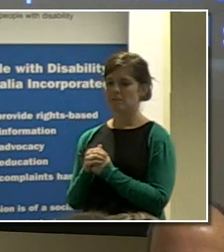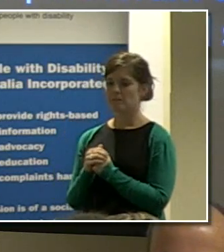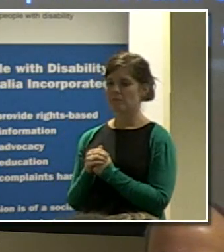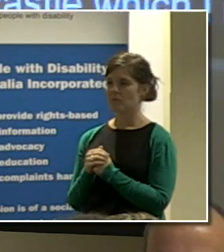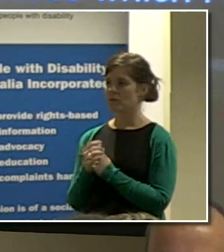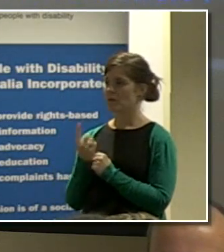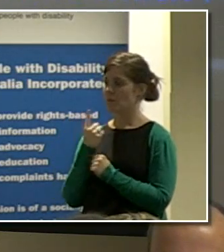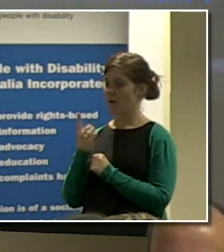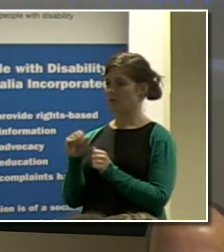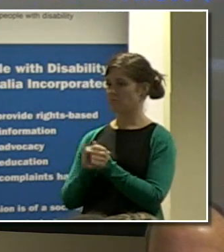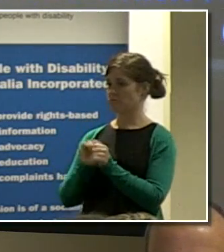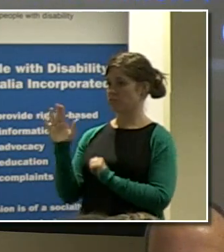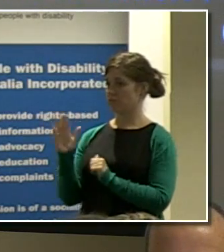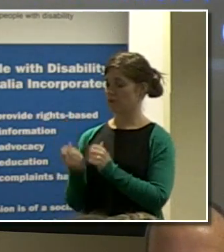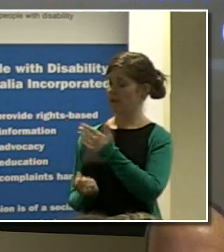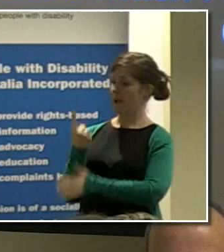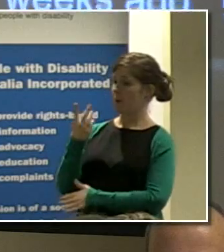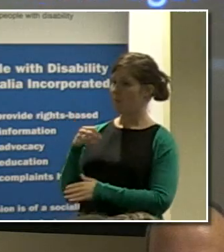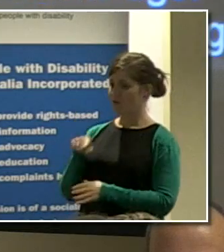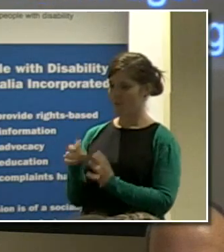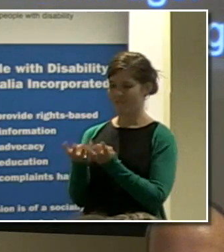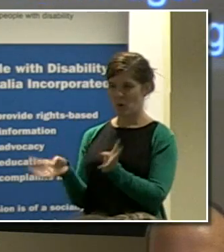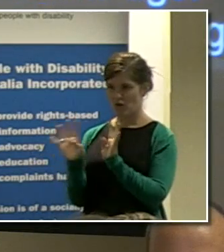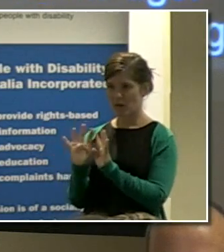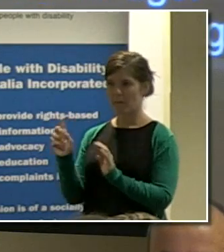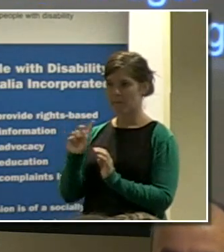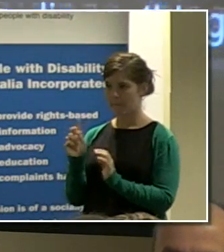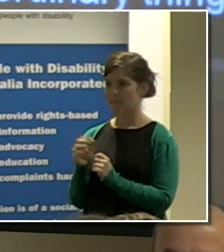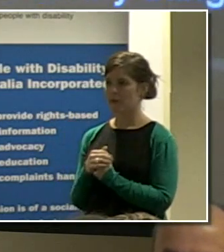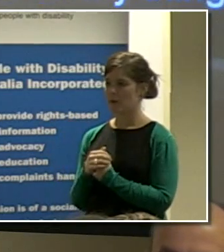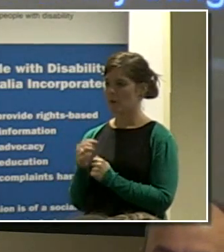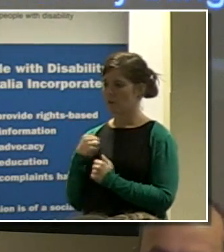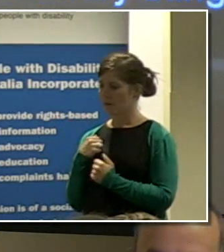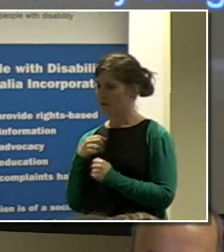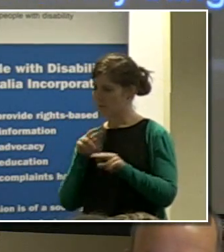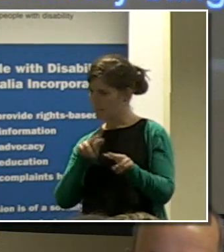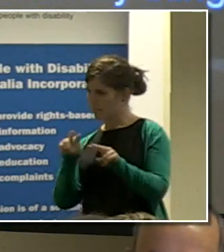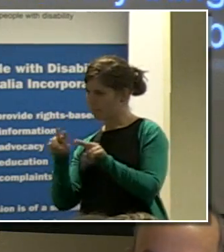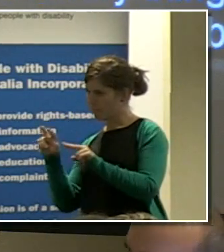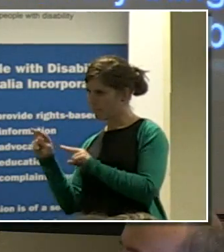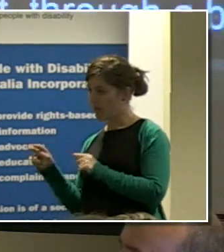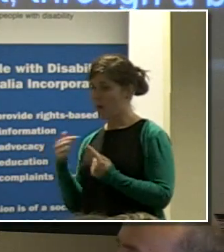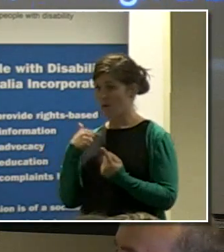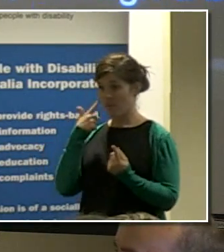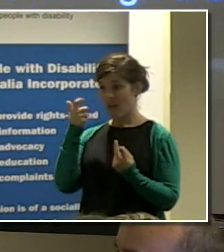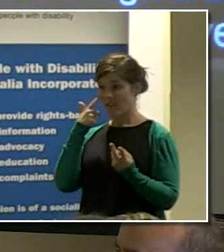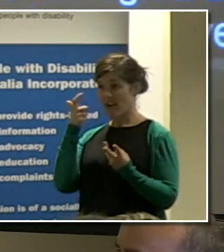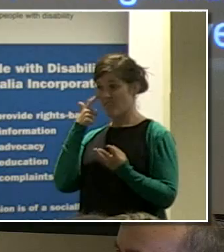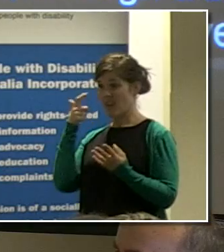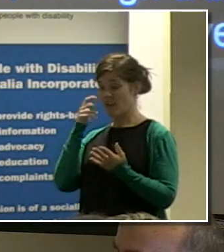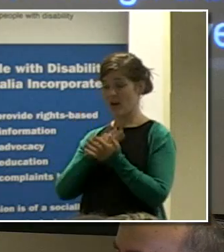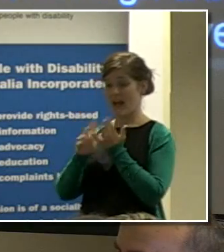One of the extraordinary things out of that is that through a bit of a stock take, we have found in the Hunter